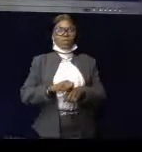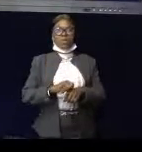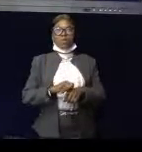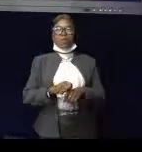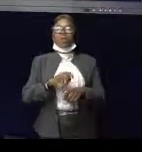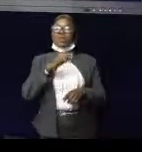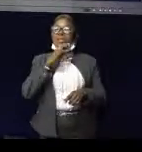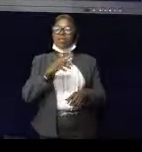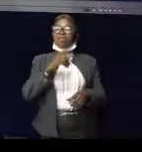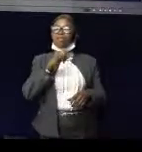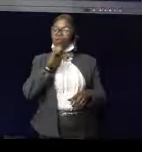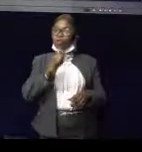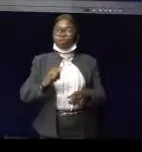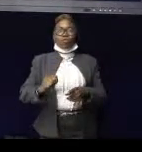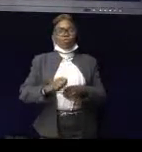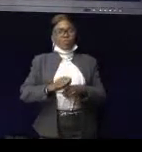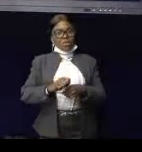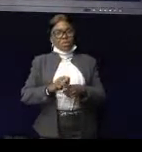treated,